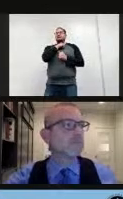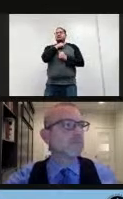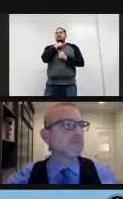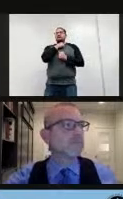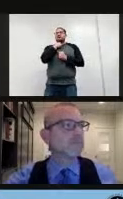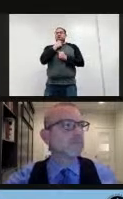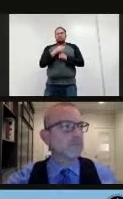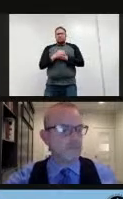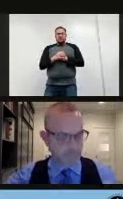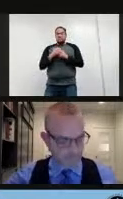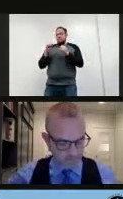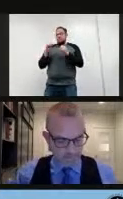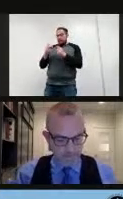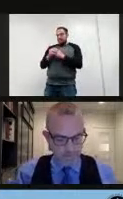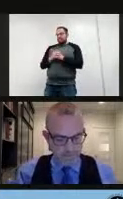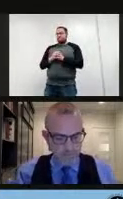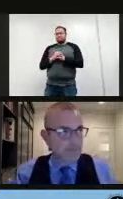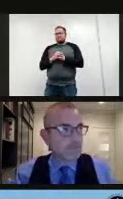Okay,